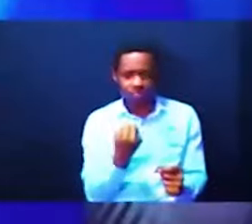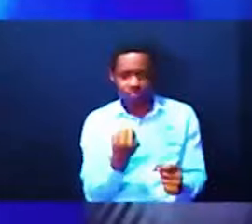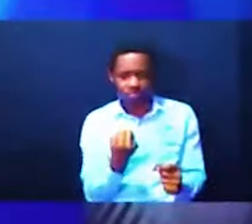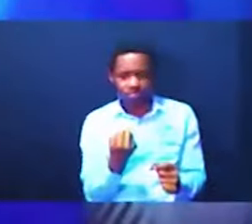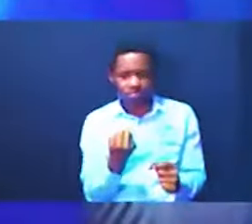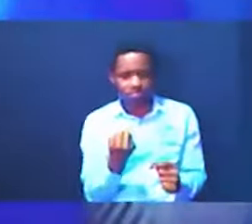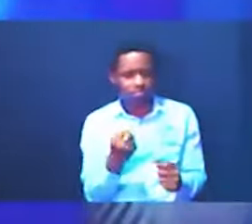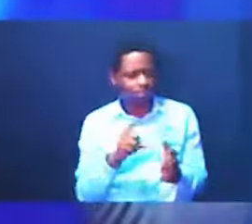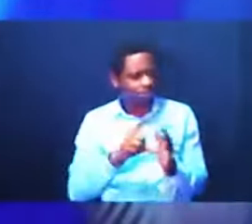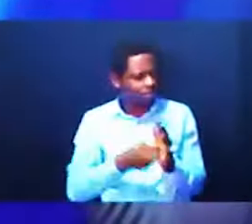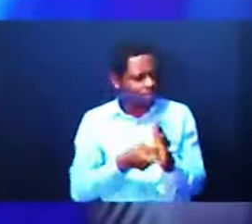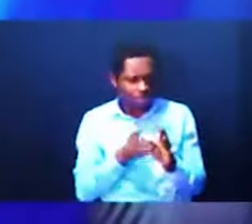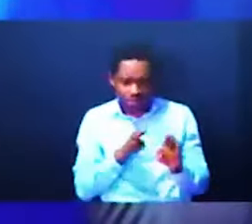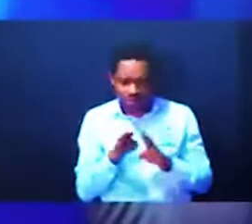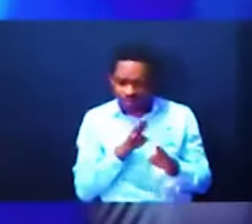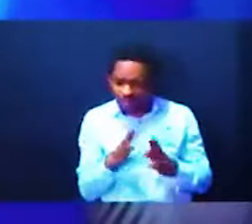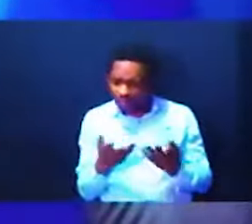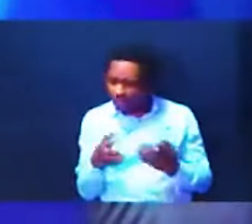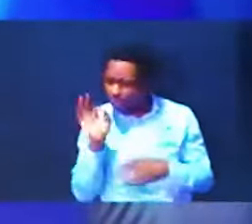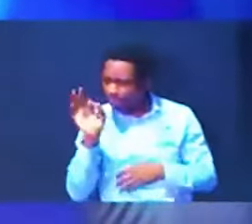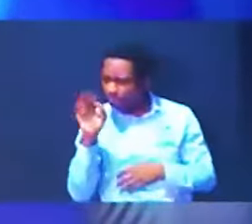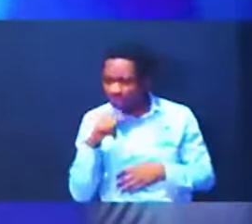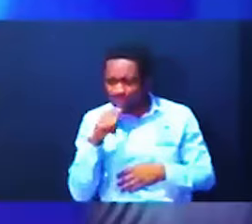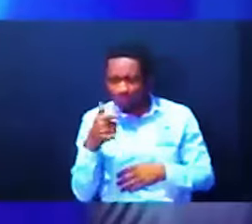say anything to us.